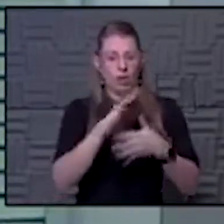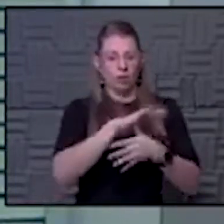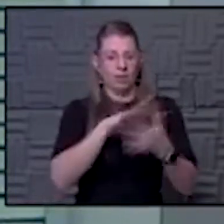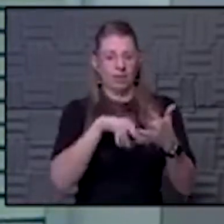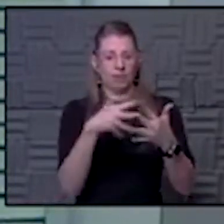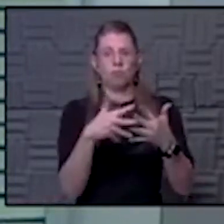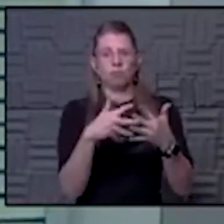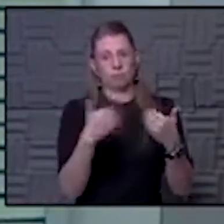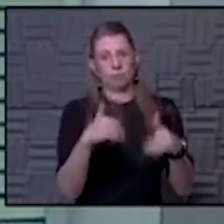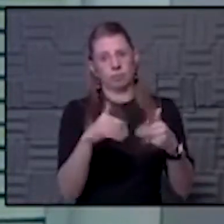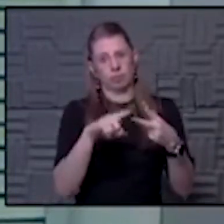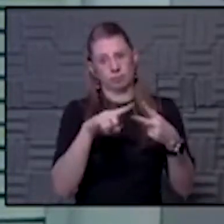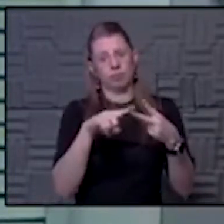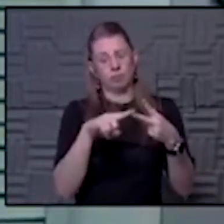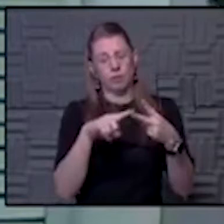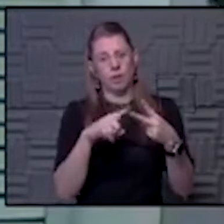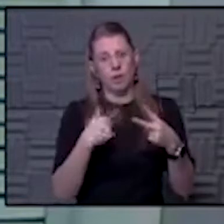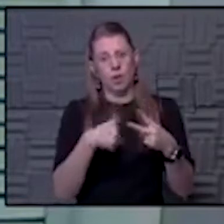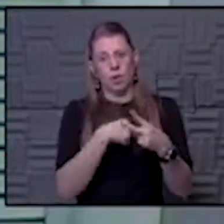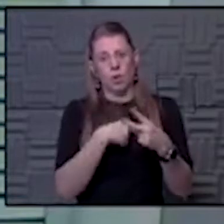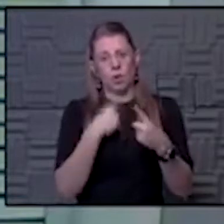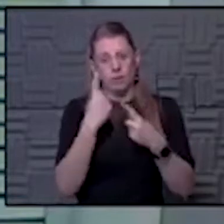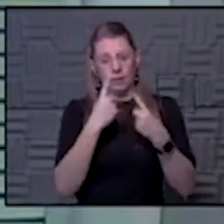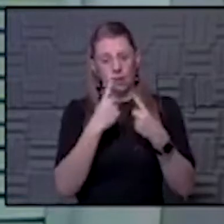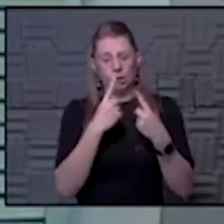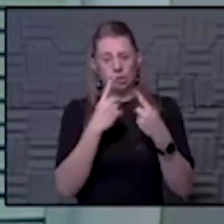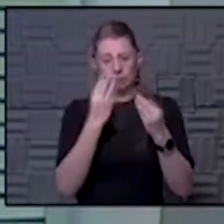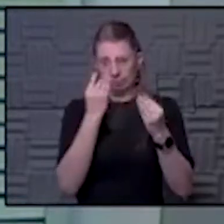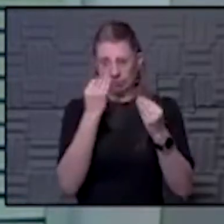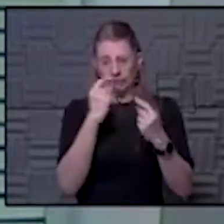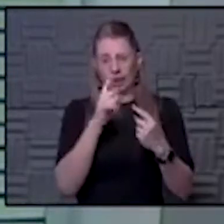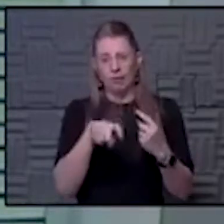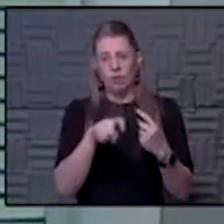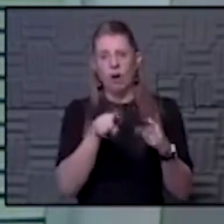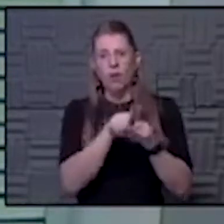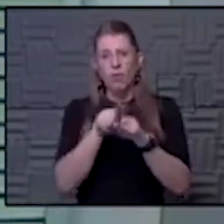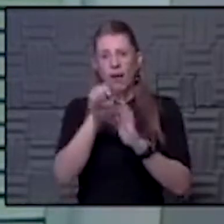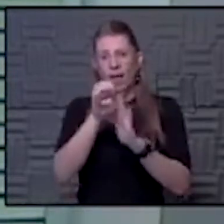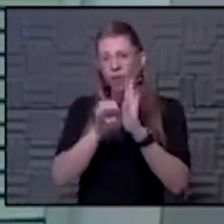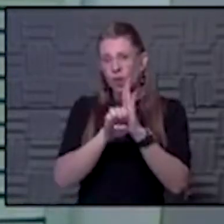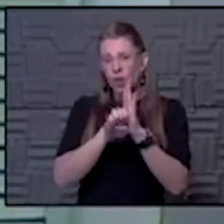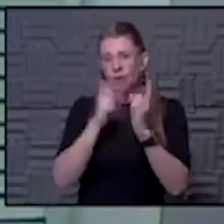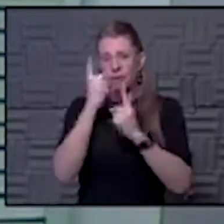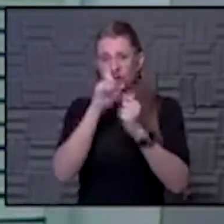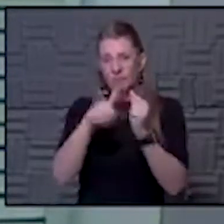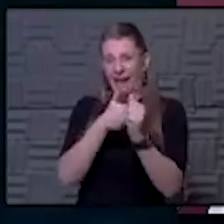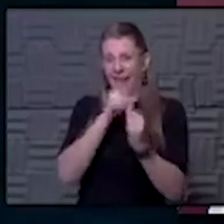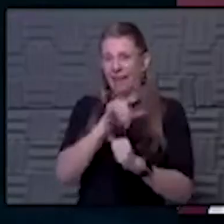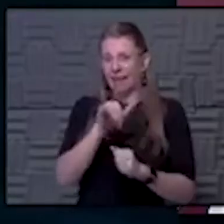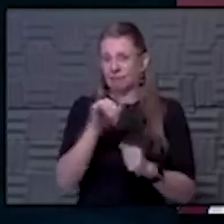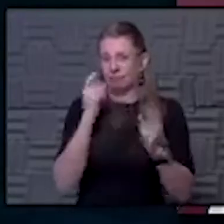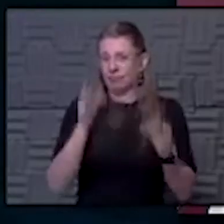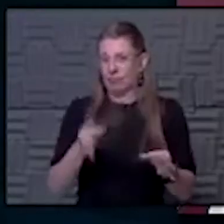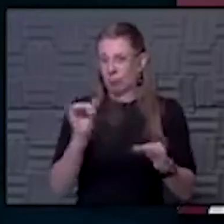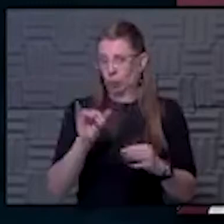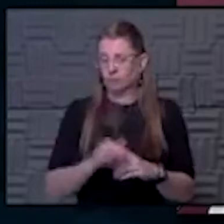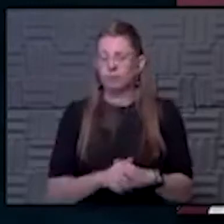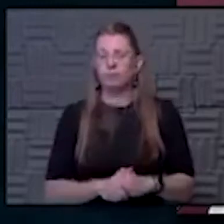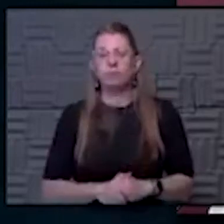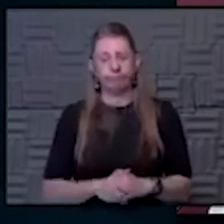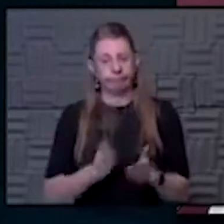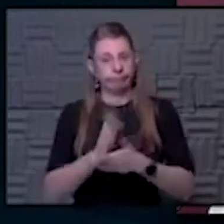is something else that we consider ourselves a lot with, and of the ethical considerations behind that also. Yeah. All